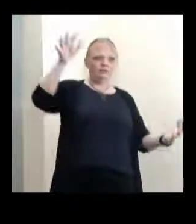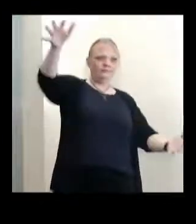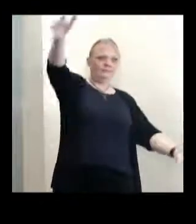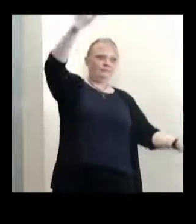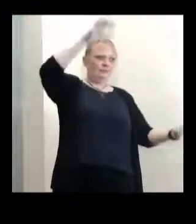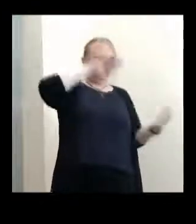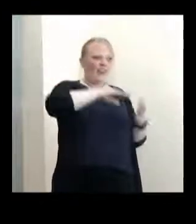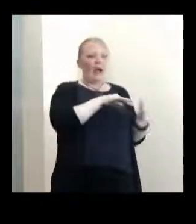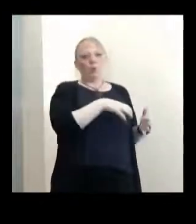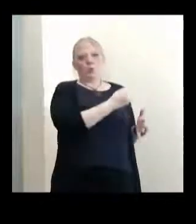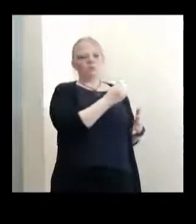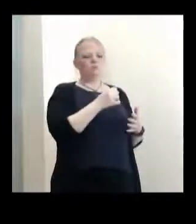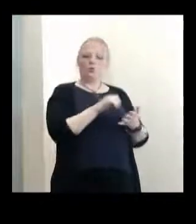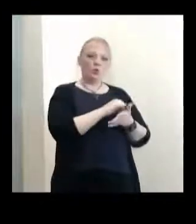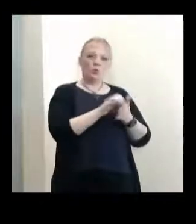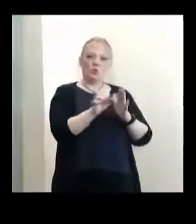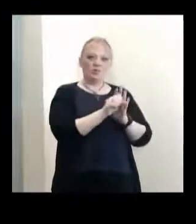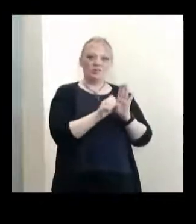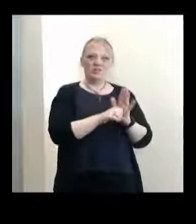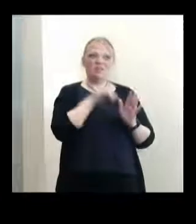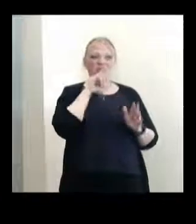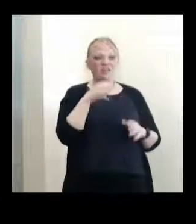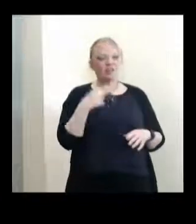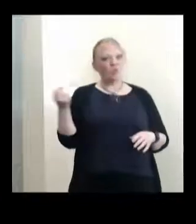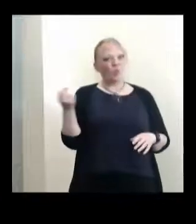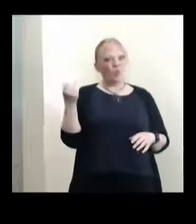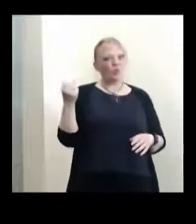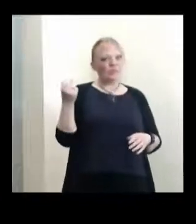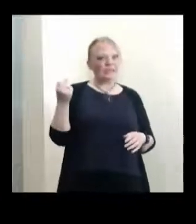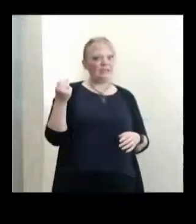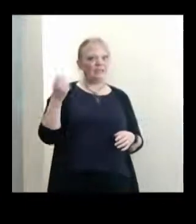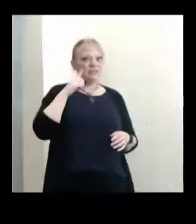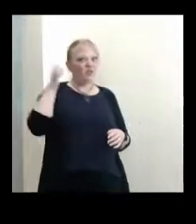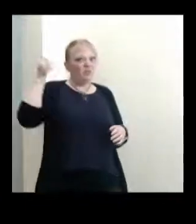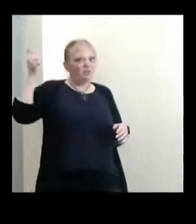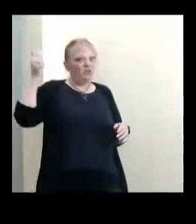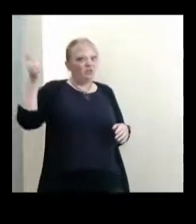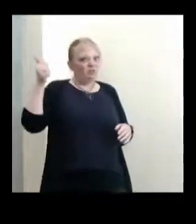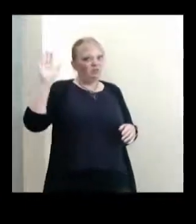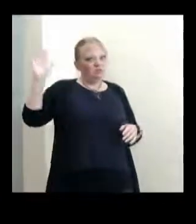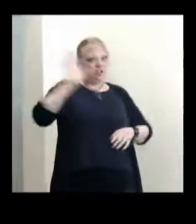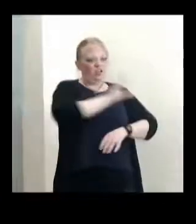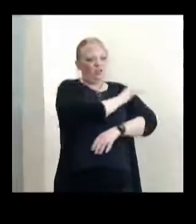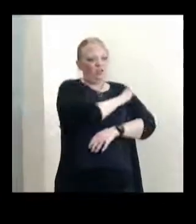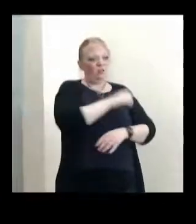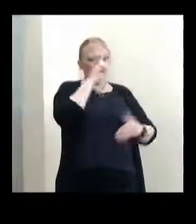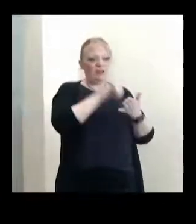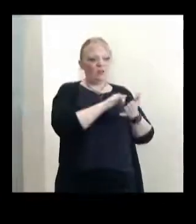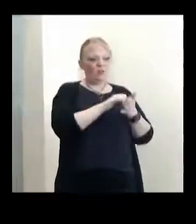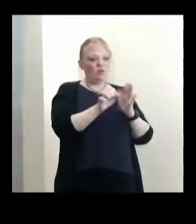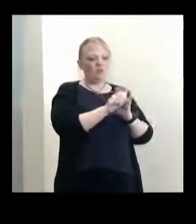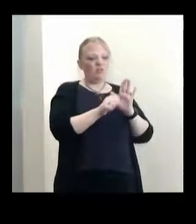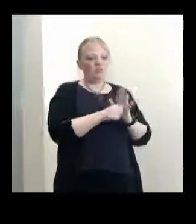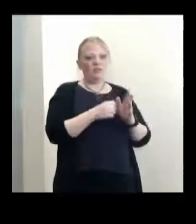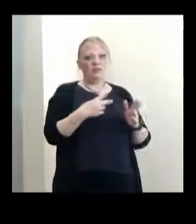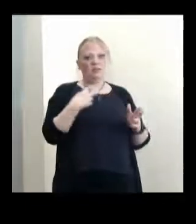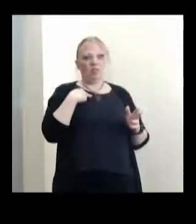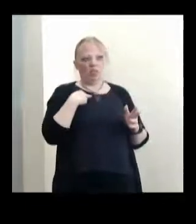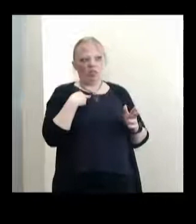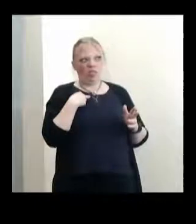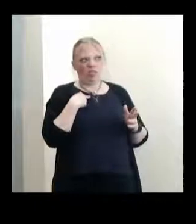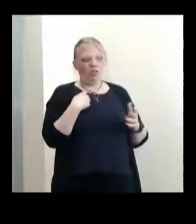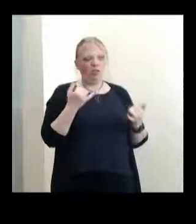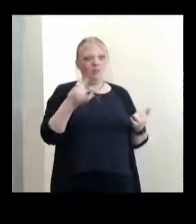day. Actually, New York State had been retaining a lot of the J&J doses for their own clinics. So I think New York State's been put in a bind because they're the ones who've